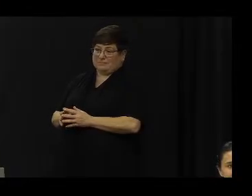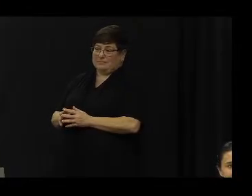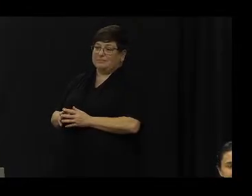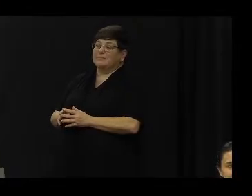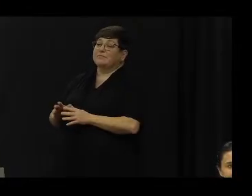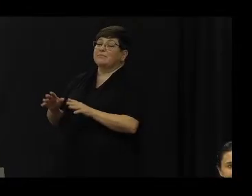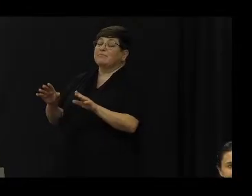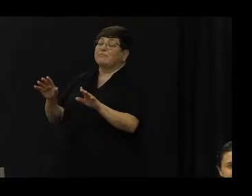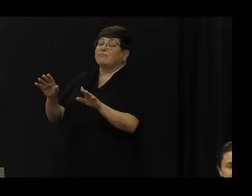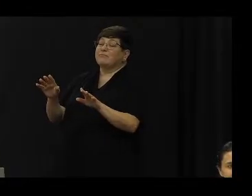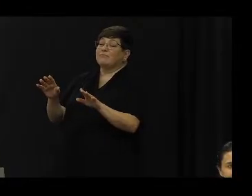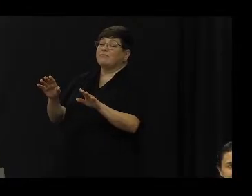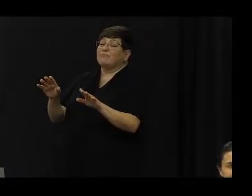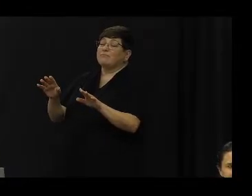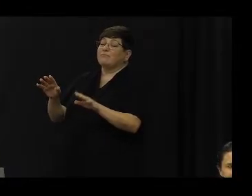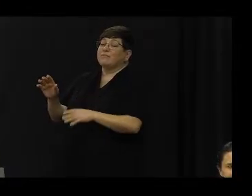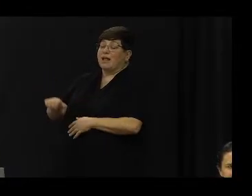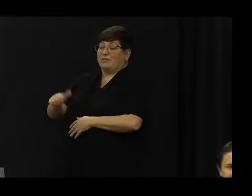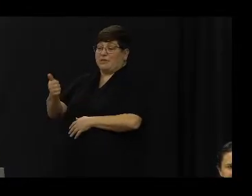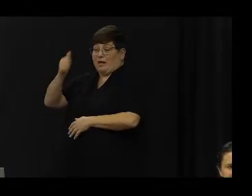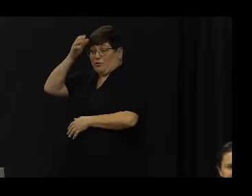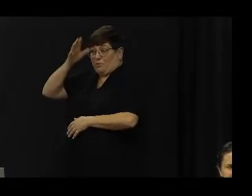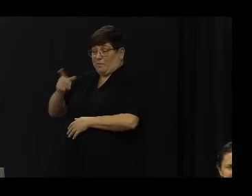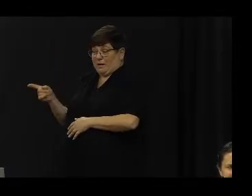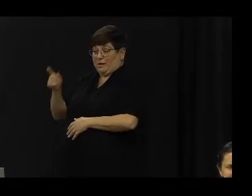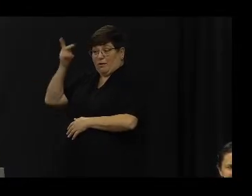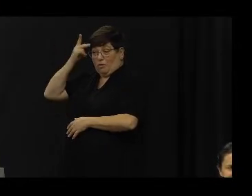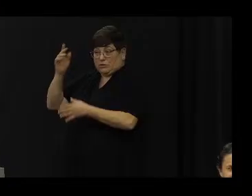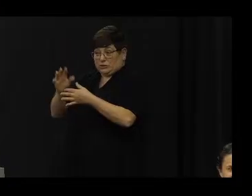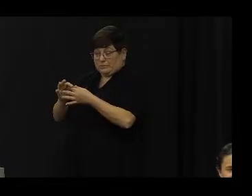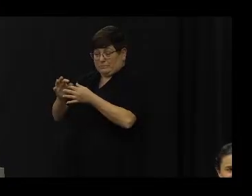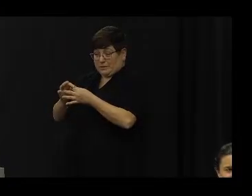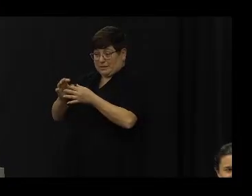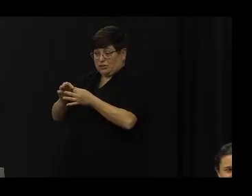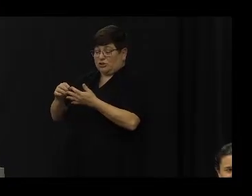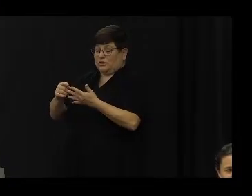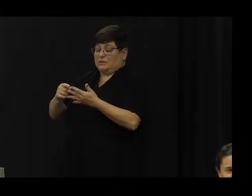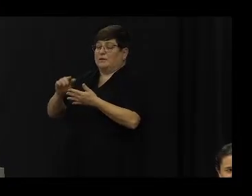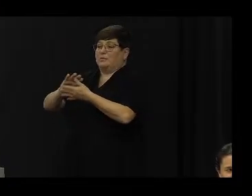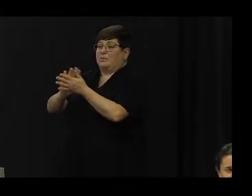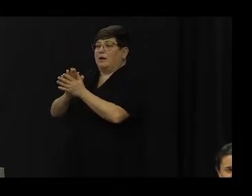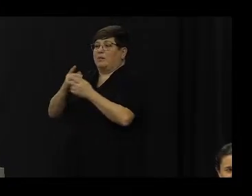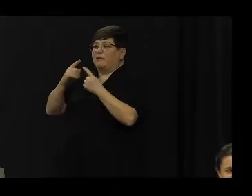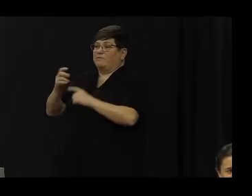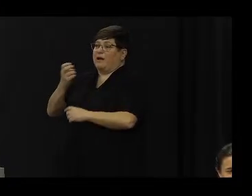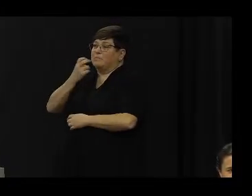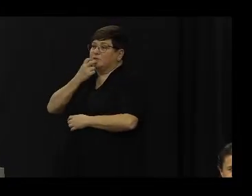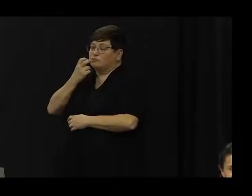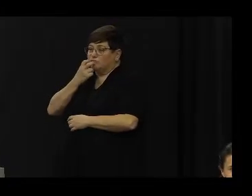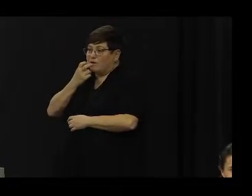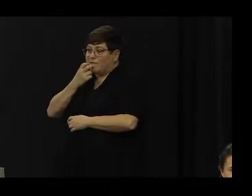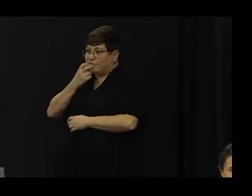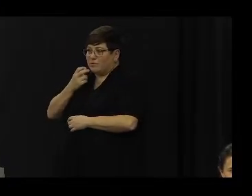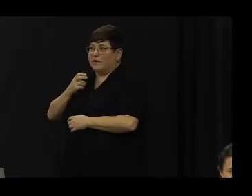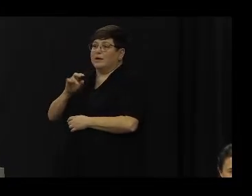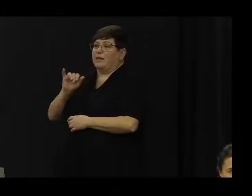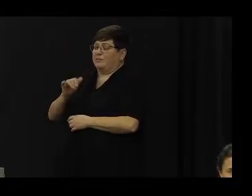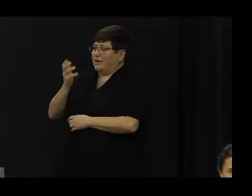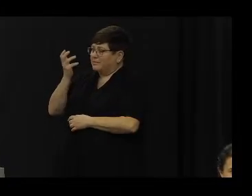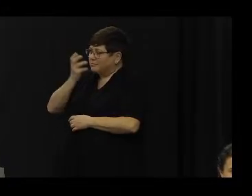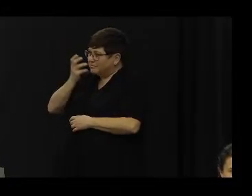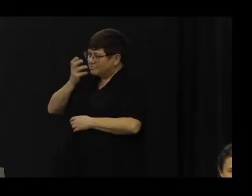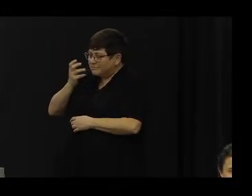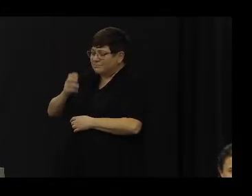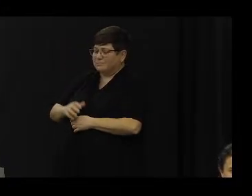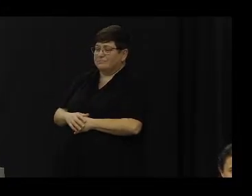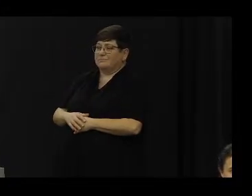And the other gentleman that Archie mentioned, going on to become a famous referee, that's phenomenal as